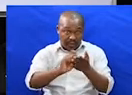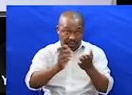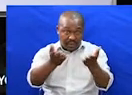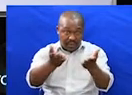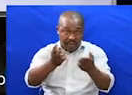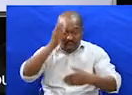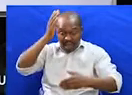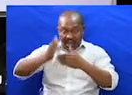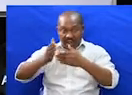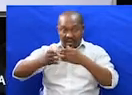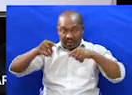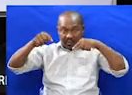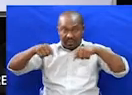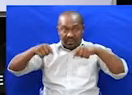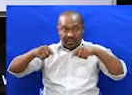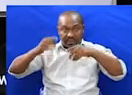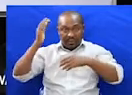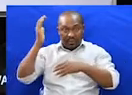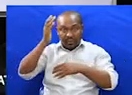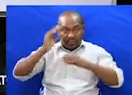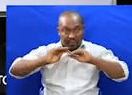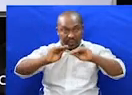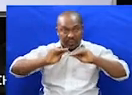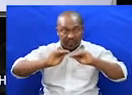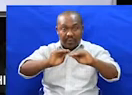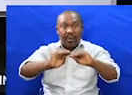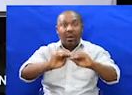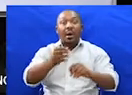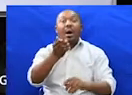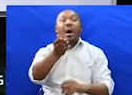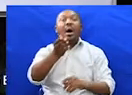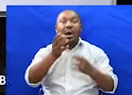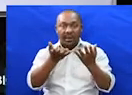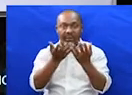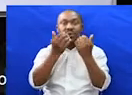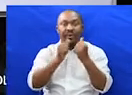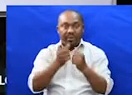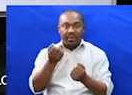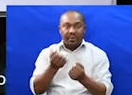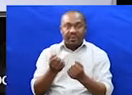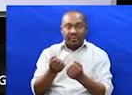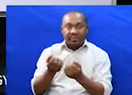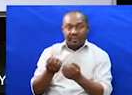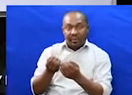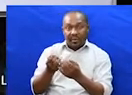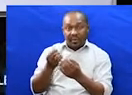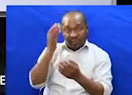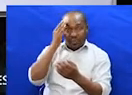end of this lesson, you should be able to do the following. Number